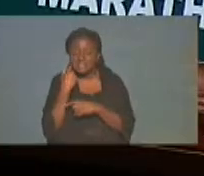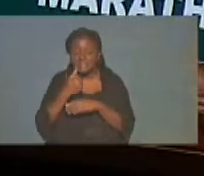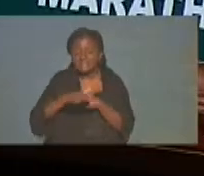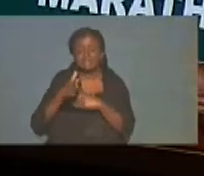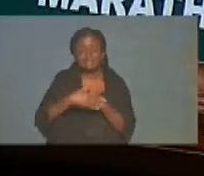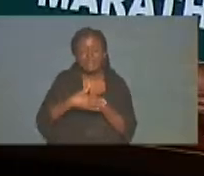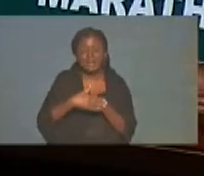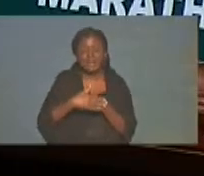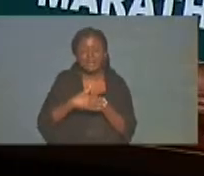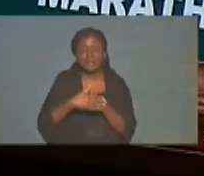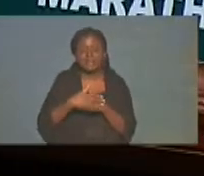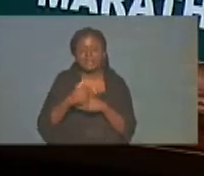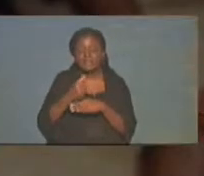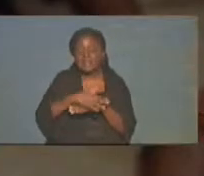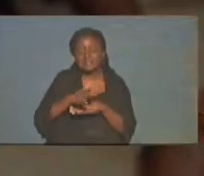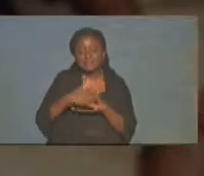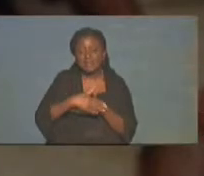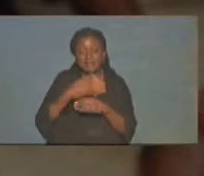2022 was some